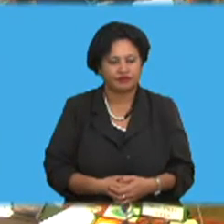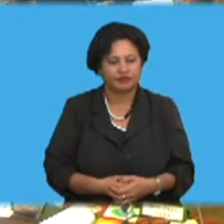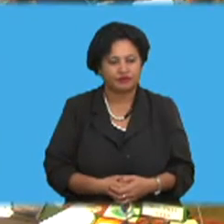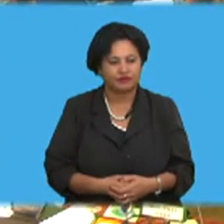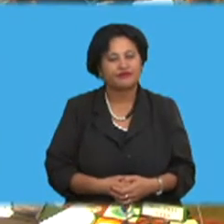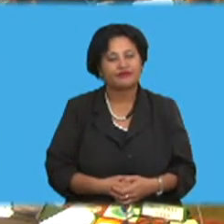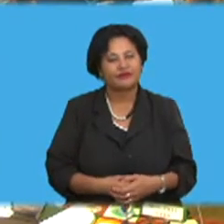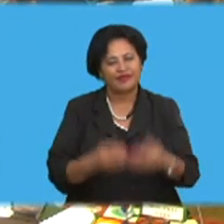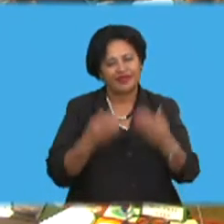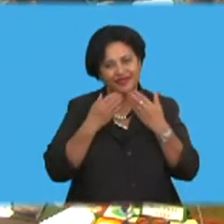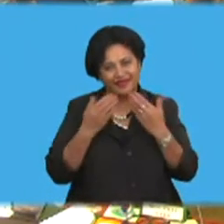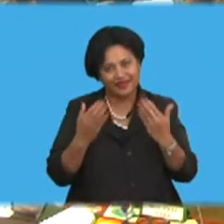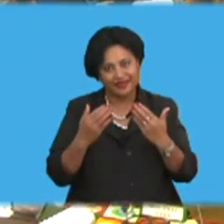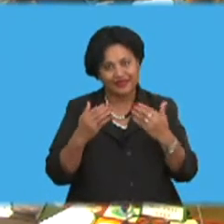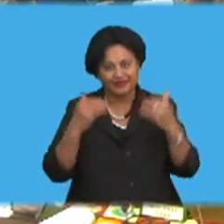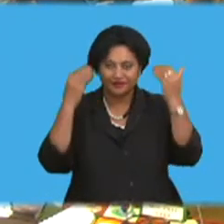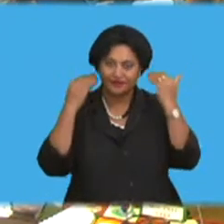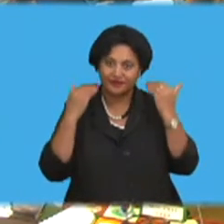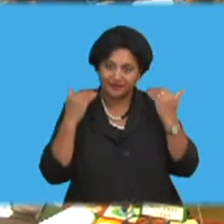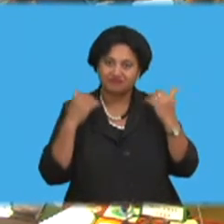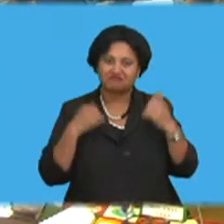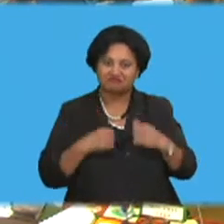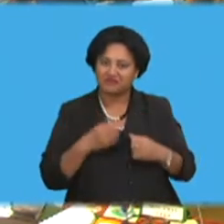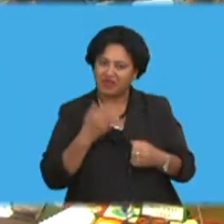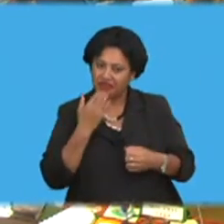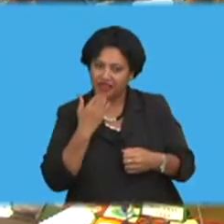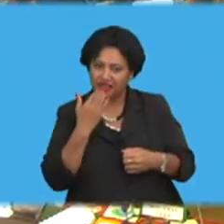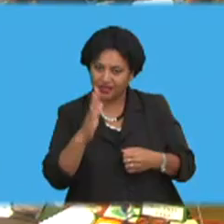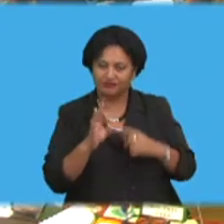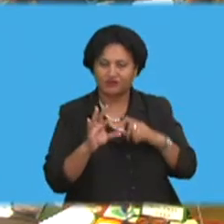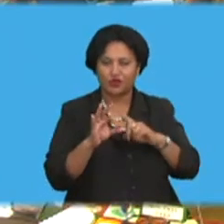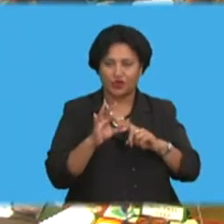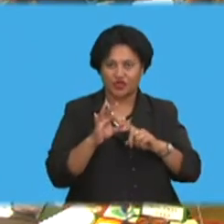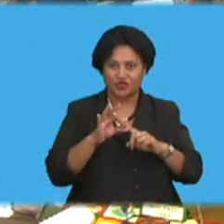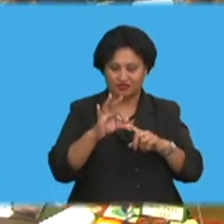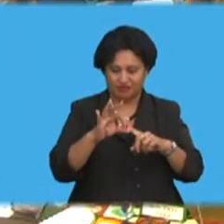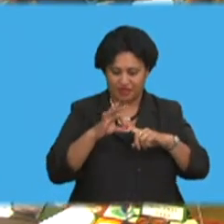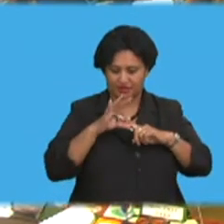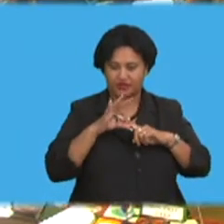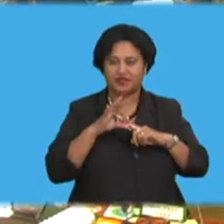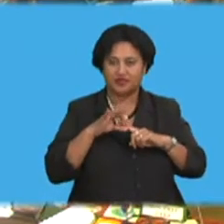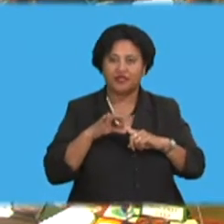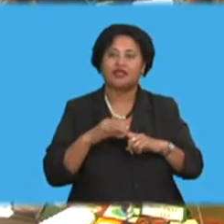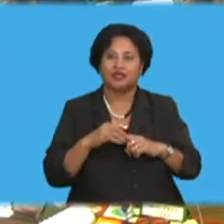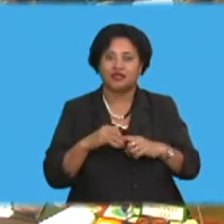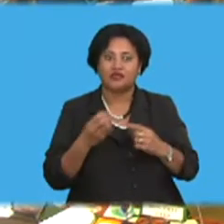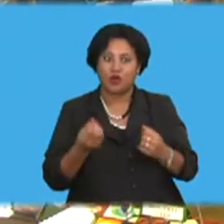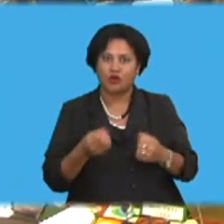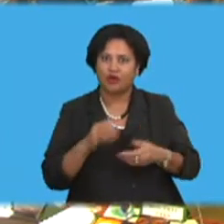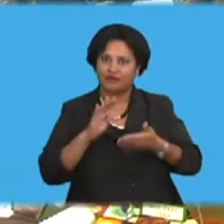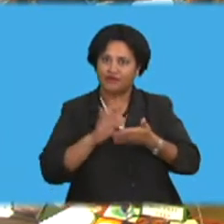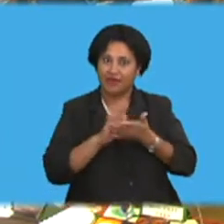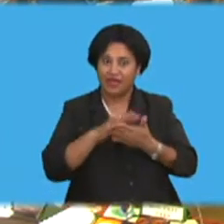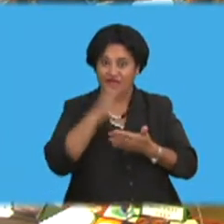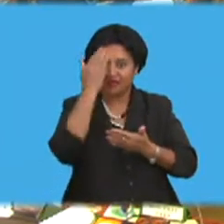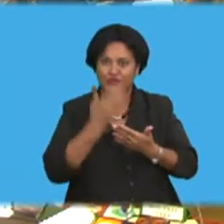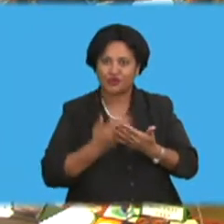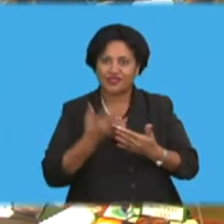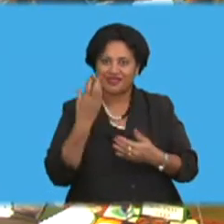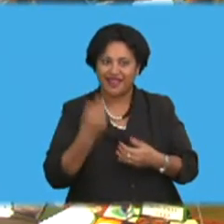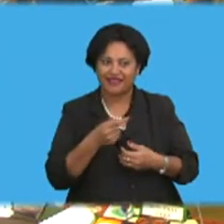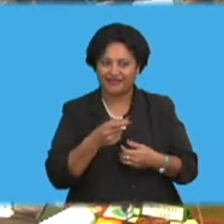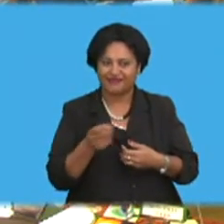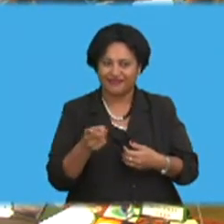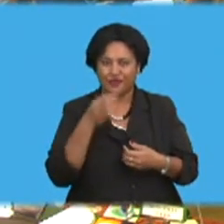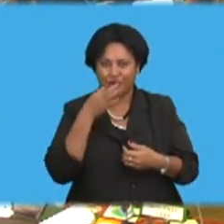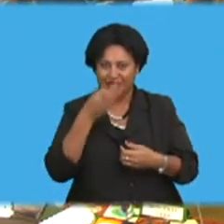Thank you, Madam Speaker. I acknowledge the honourable member for this question, and I'm thankful, Madam Speaker, that the students are here when this question